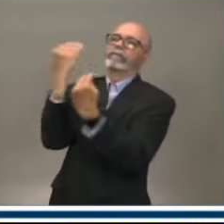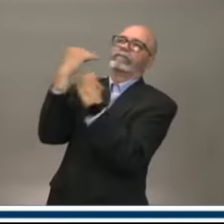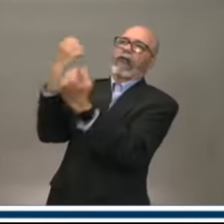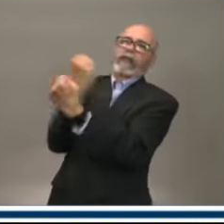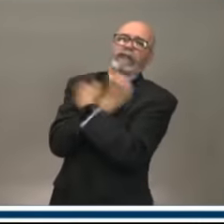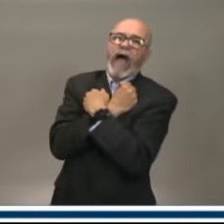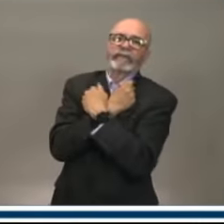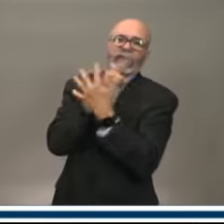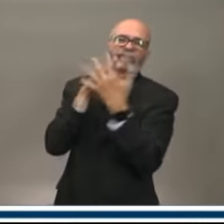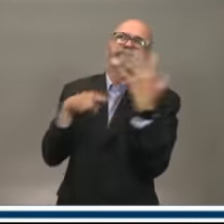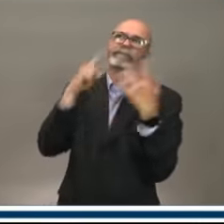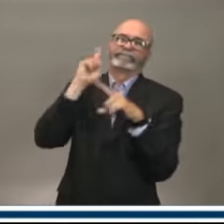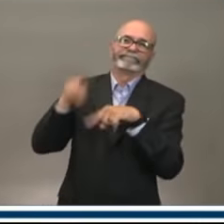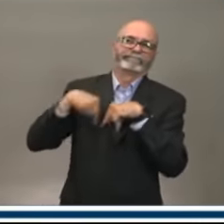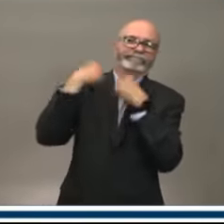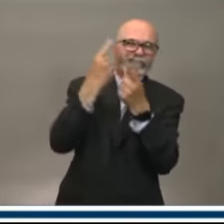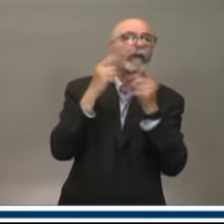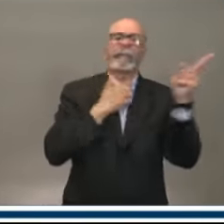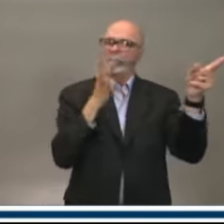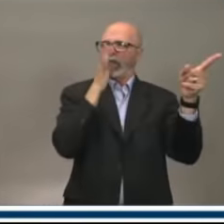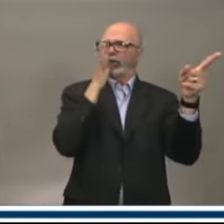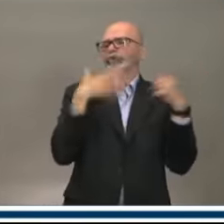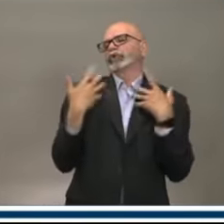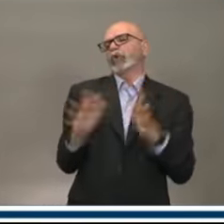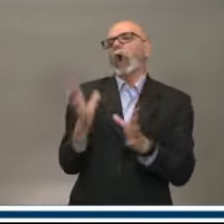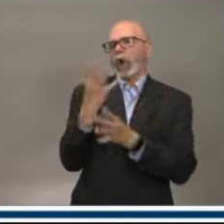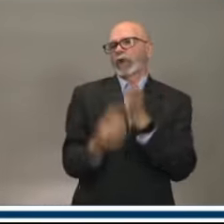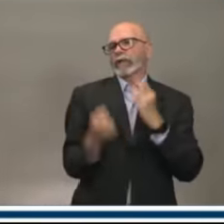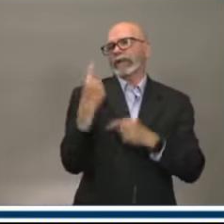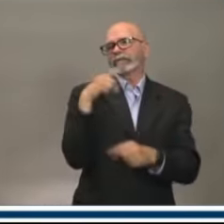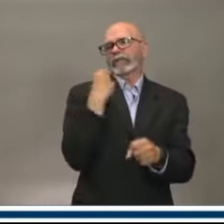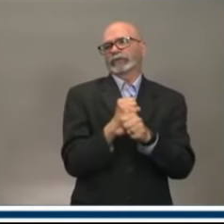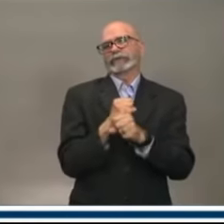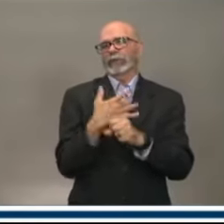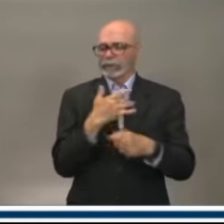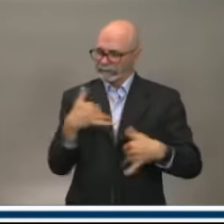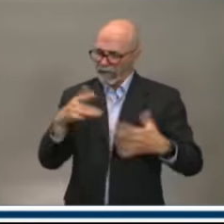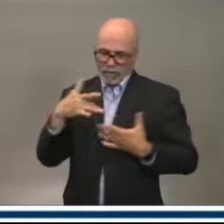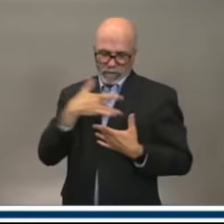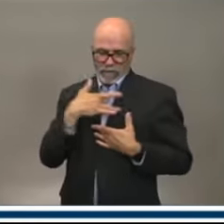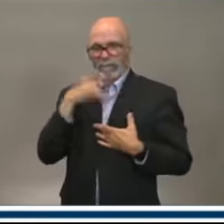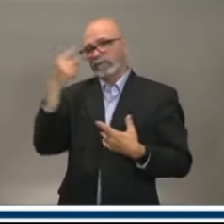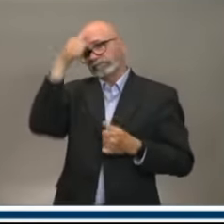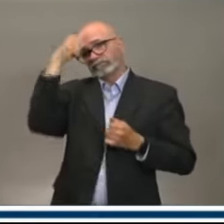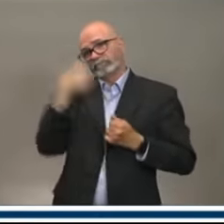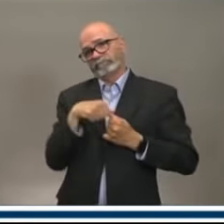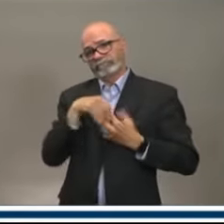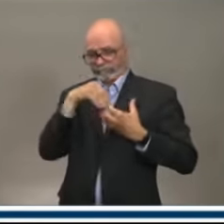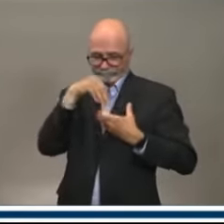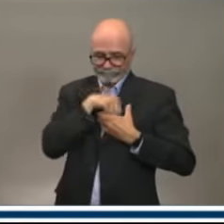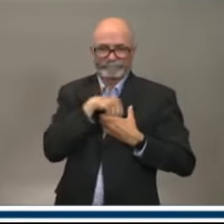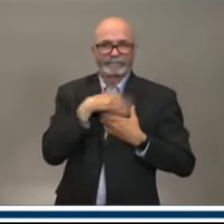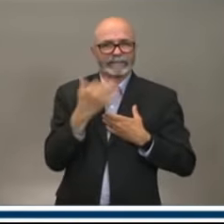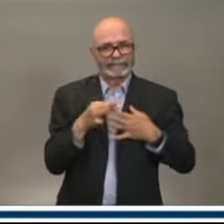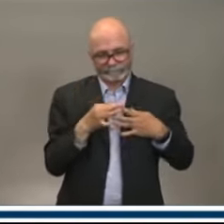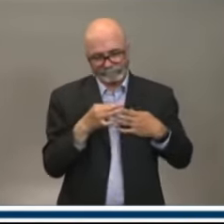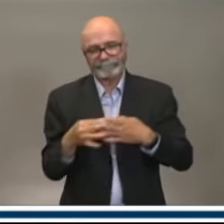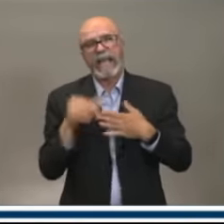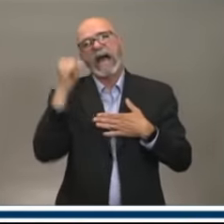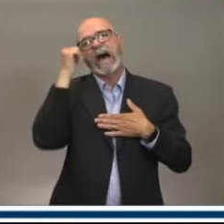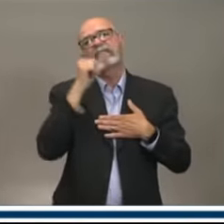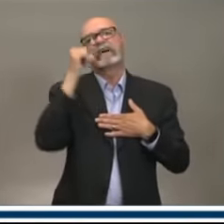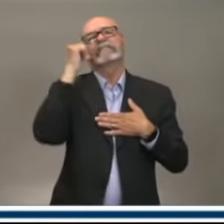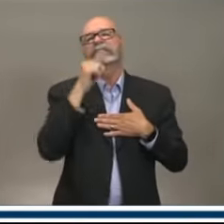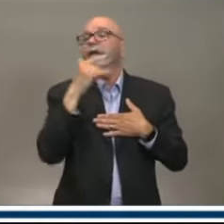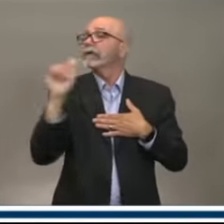her 11 years ago, but she still is in my heart and she still guides me every day. For those of you who are still fortunate